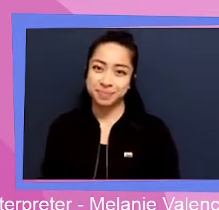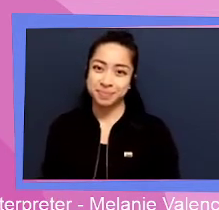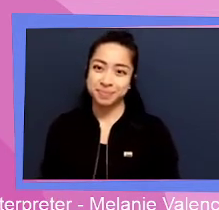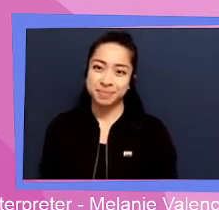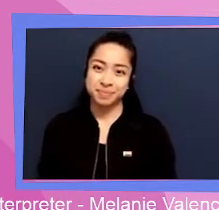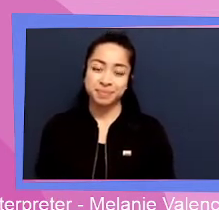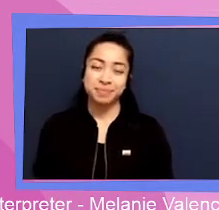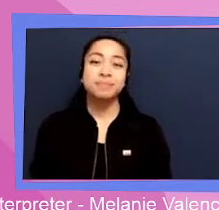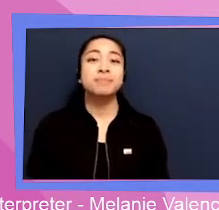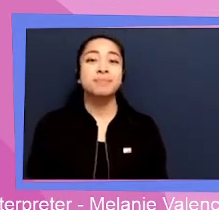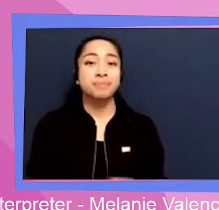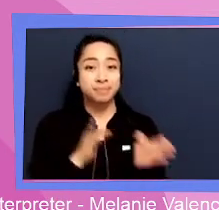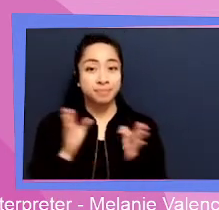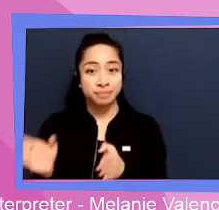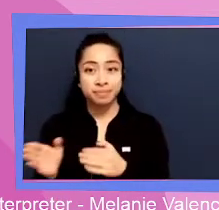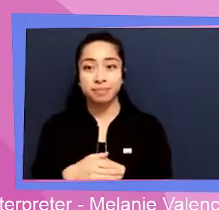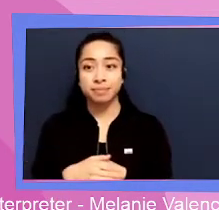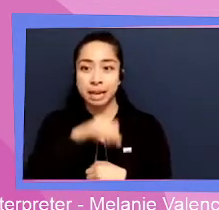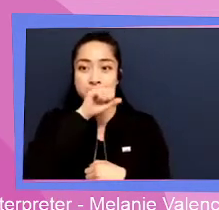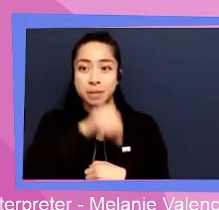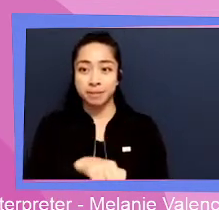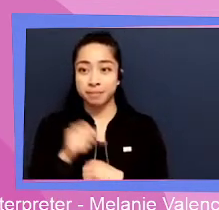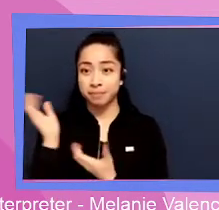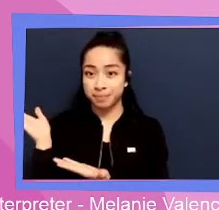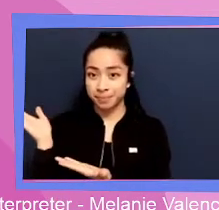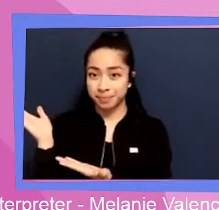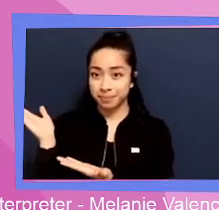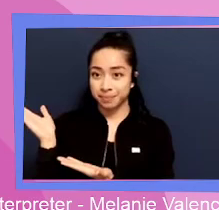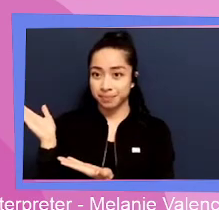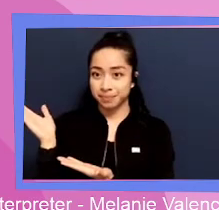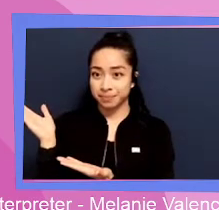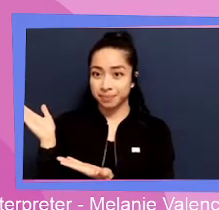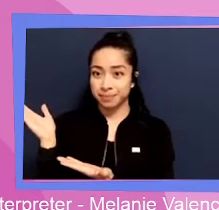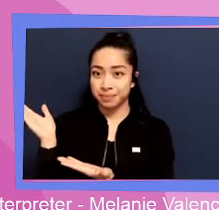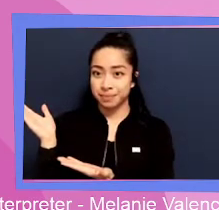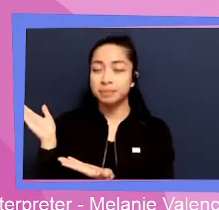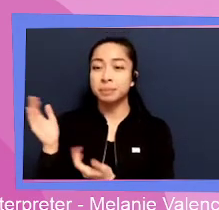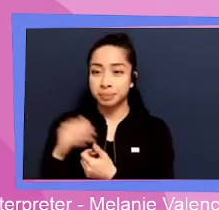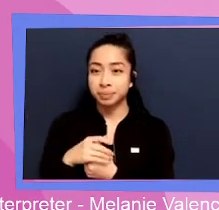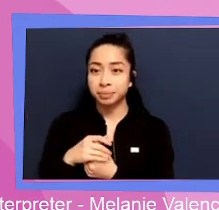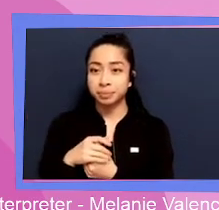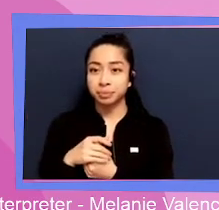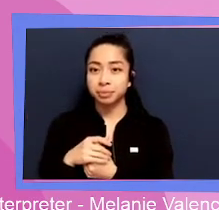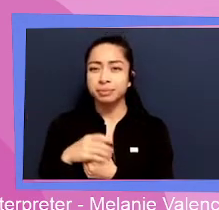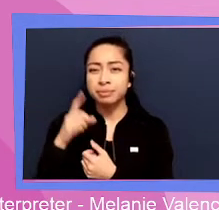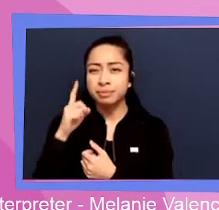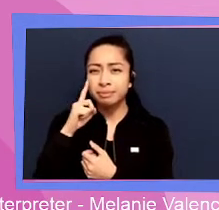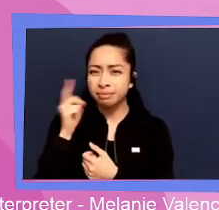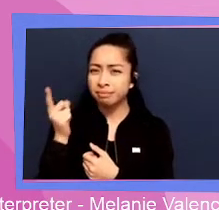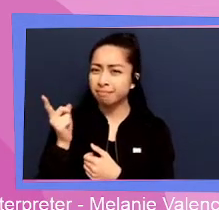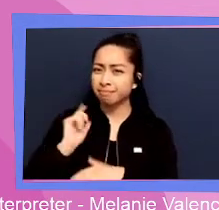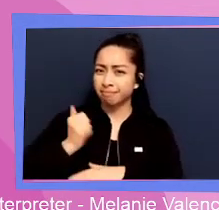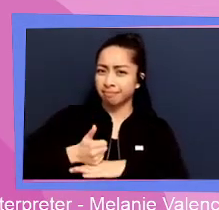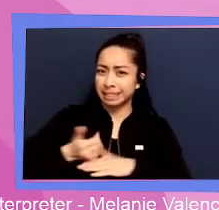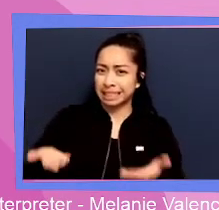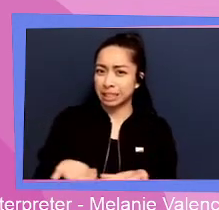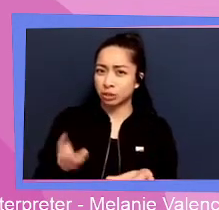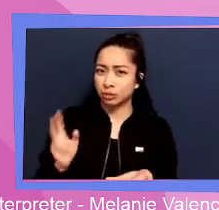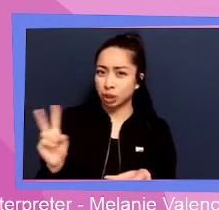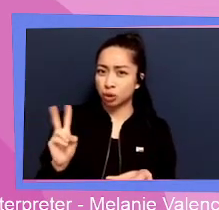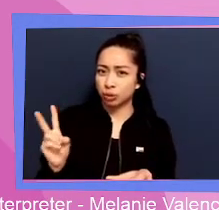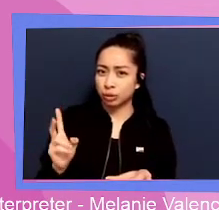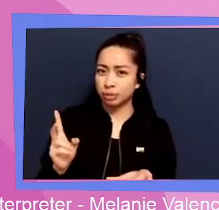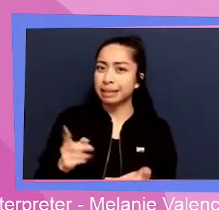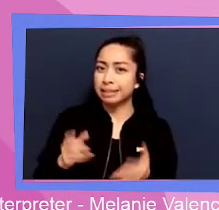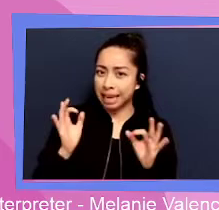I really loved The Little Blue Encyclopedia for Vivian, which is also, I think it's set in Vancouver. It's definitely set in BC.